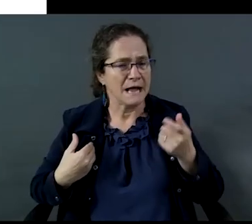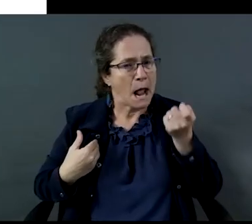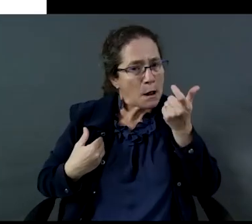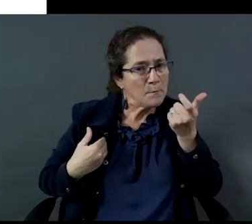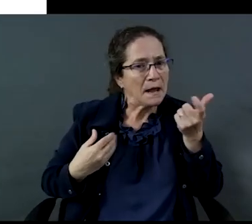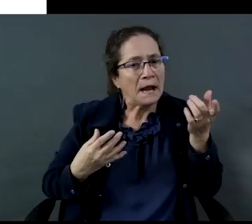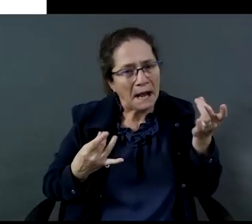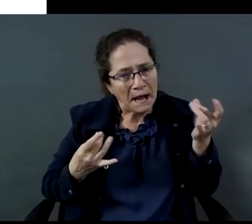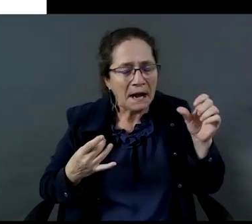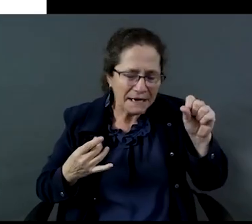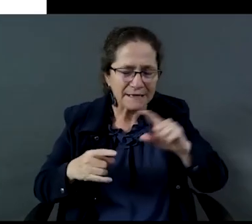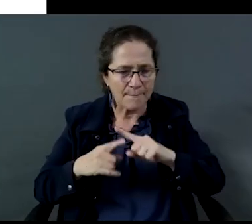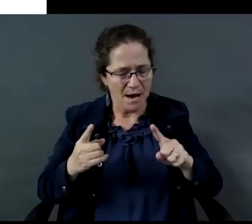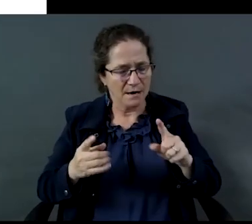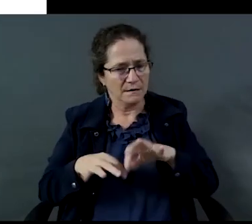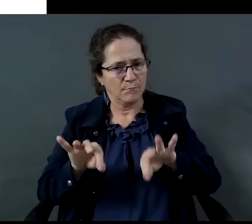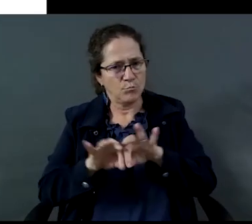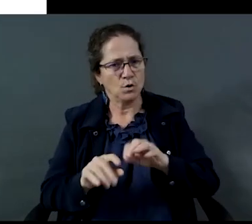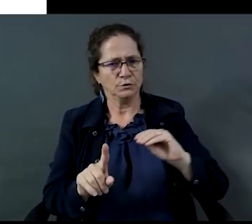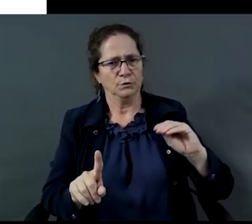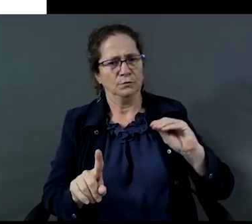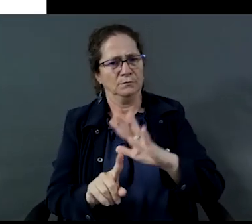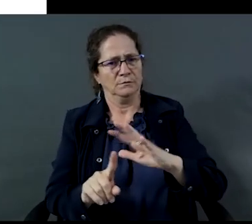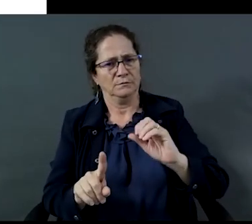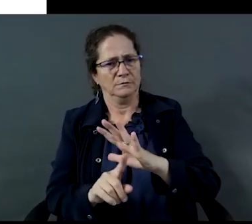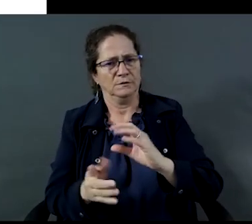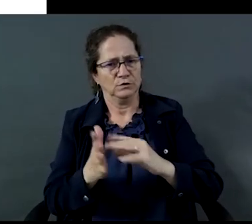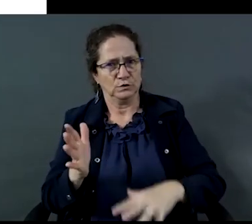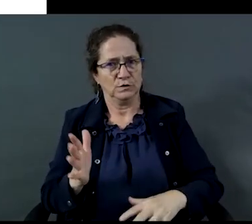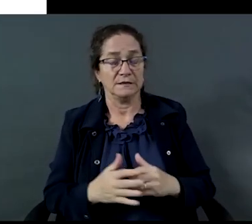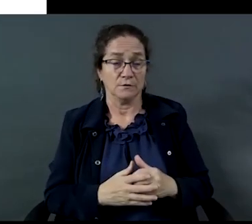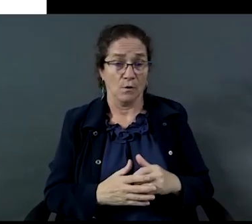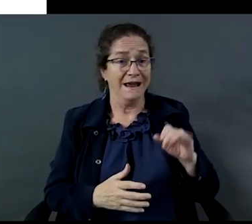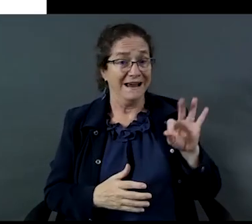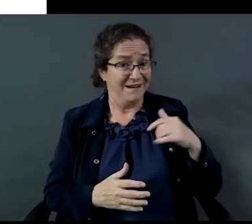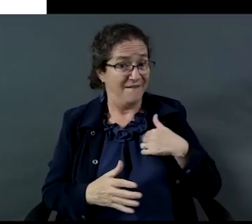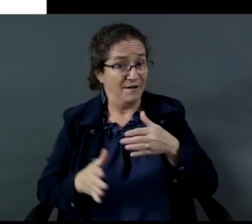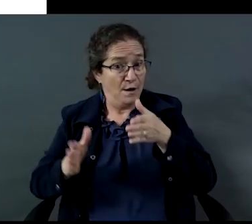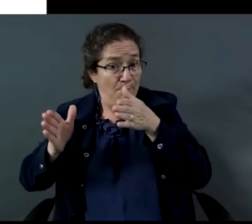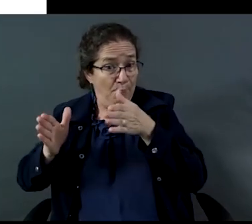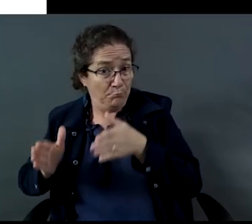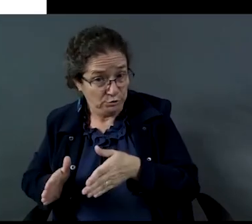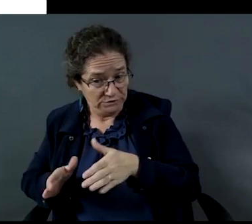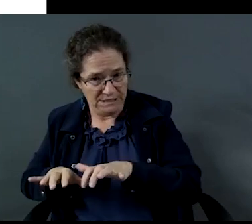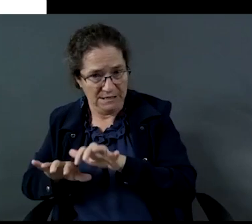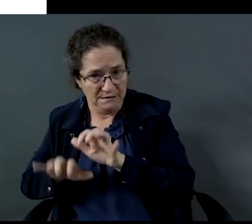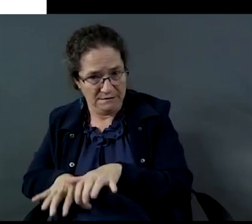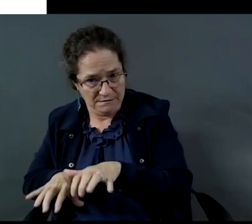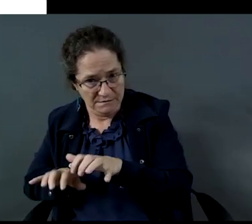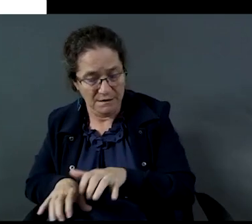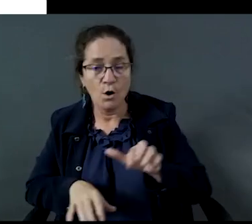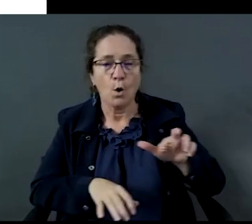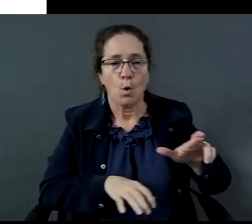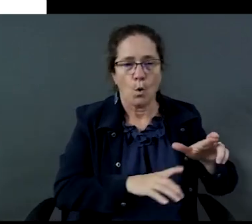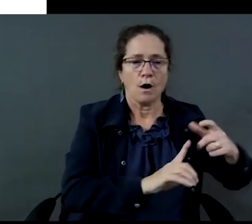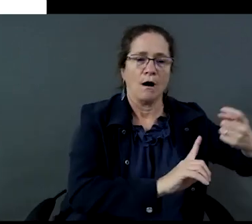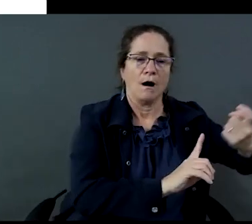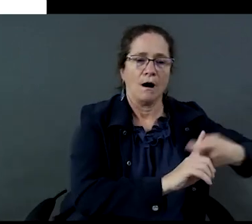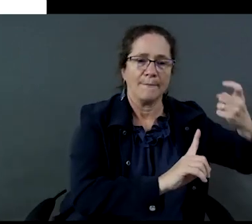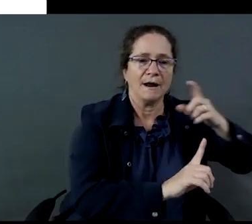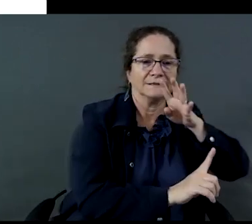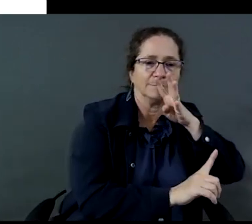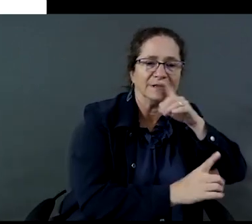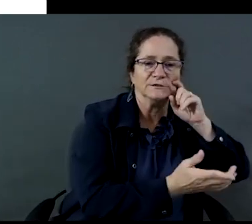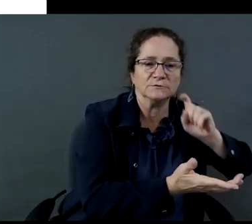need to think about exposing students to it. So if I have a human captionist versus auto speech recognition generated caption, it's a great way to start